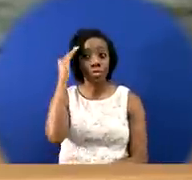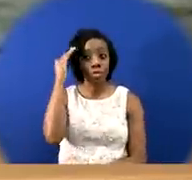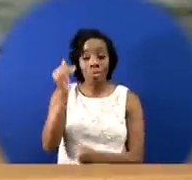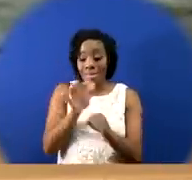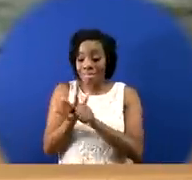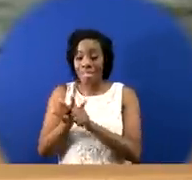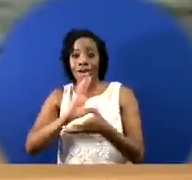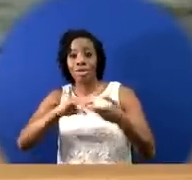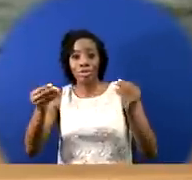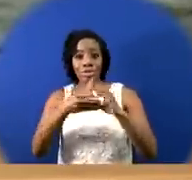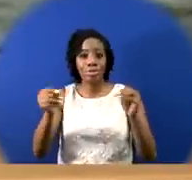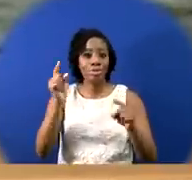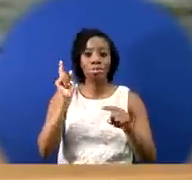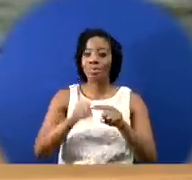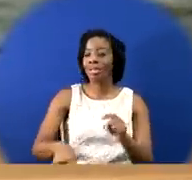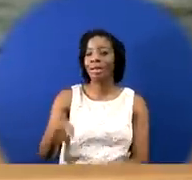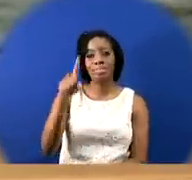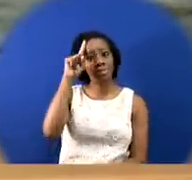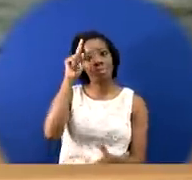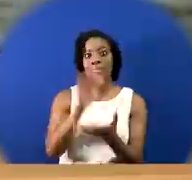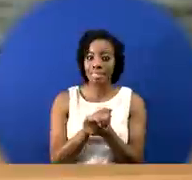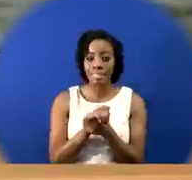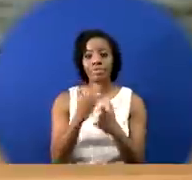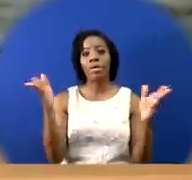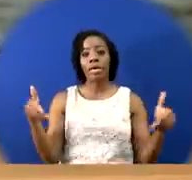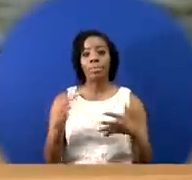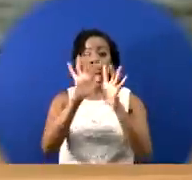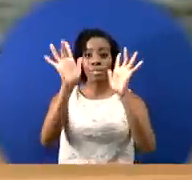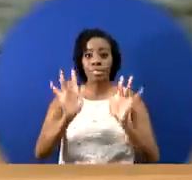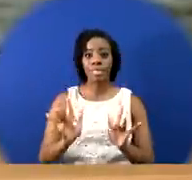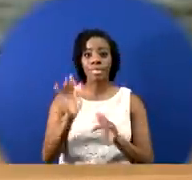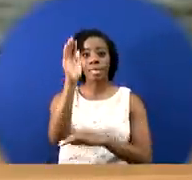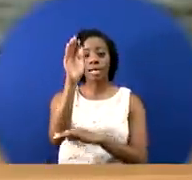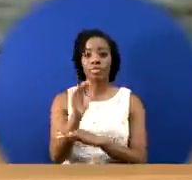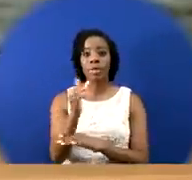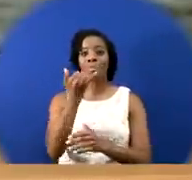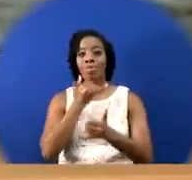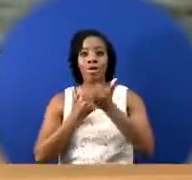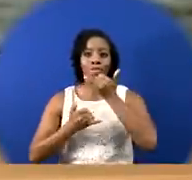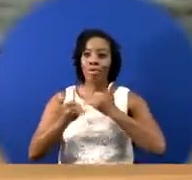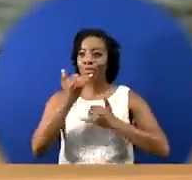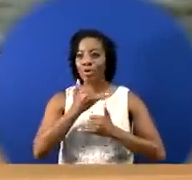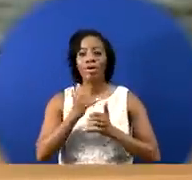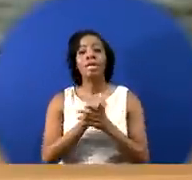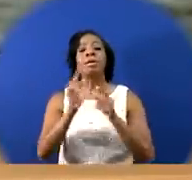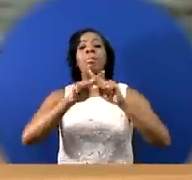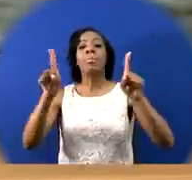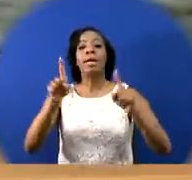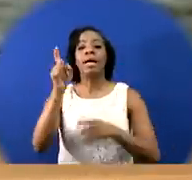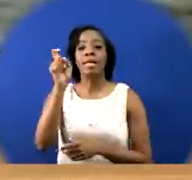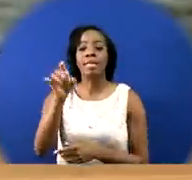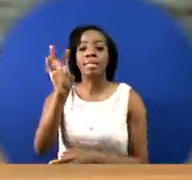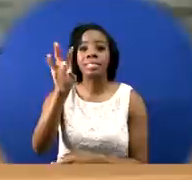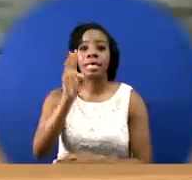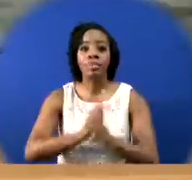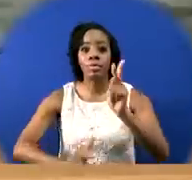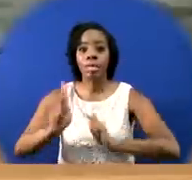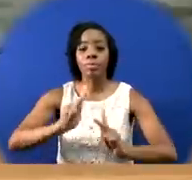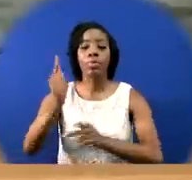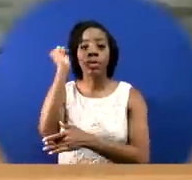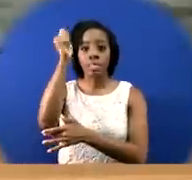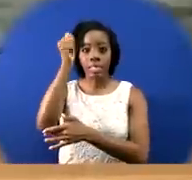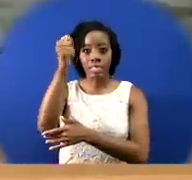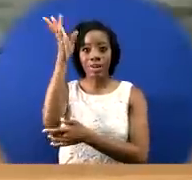you wouldn't believe I'm sitting up in here on a Sunday afternoon. I'm just as jacked up as I can be. But I need 7 people who can